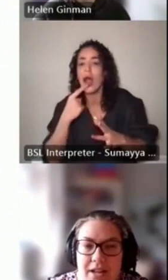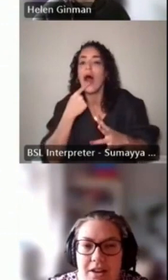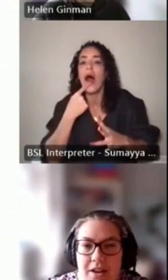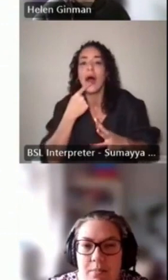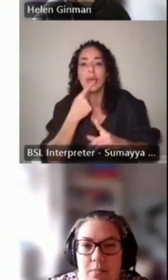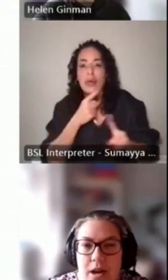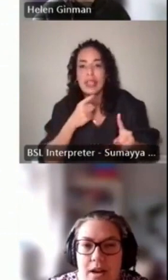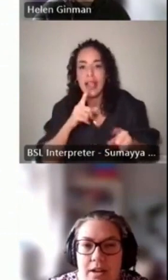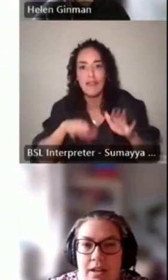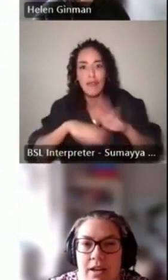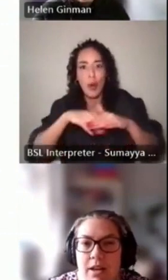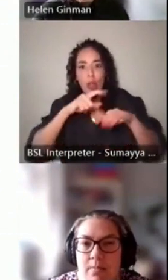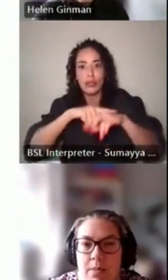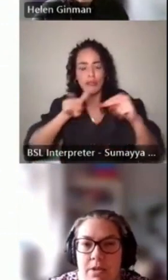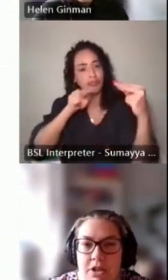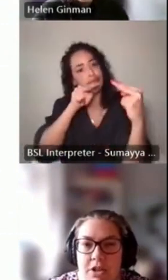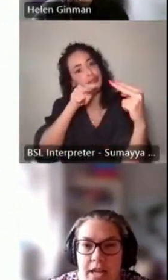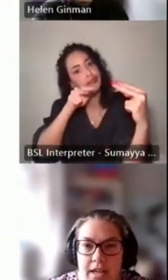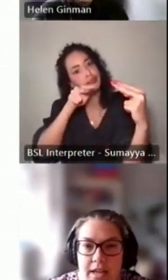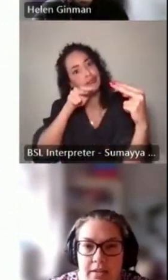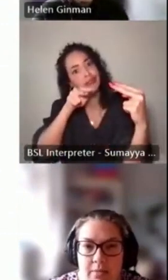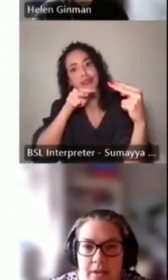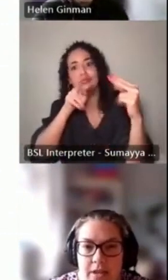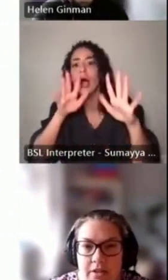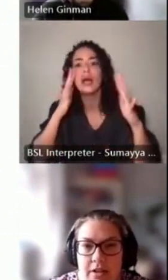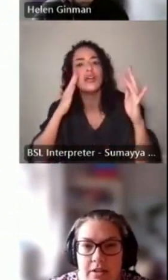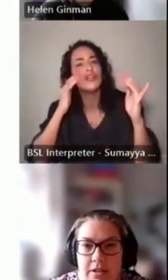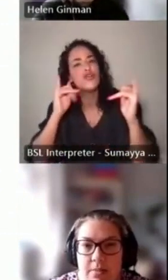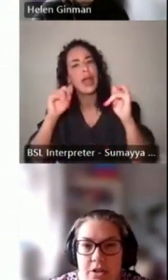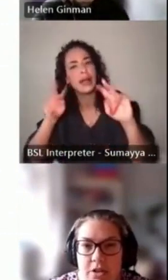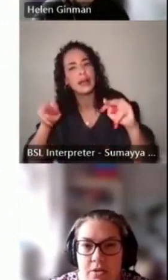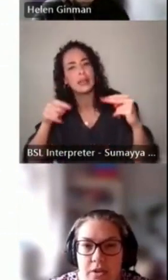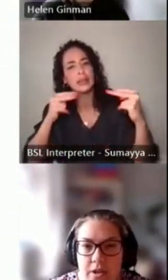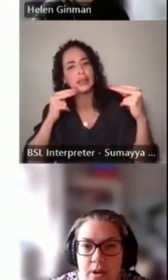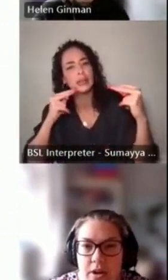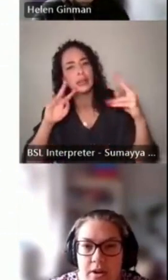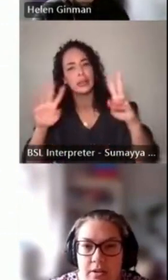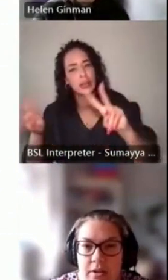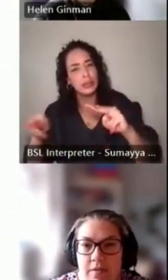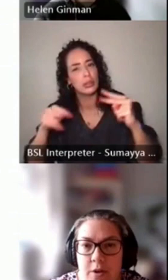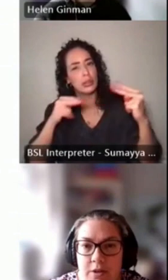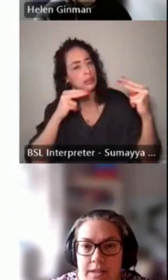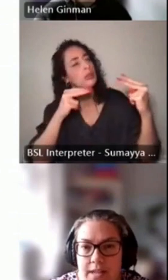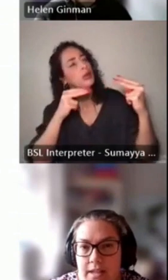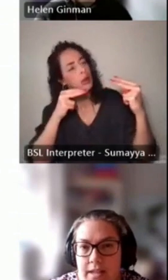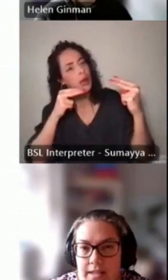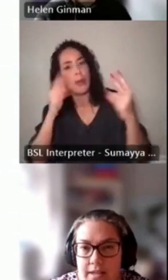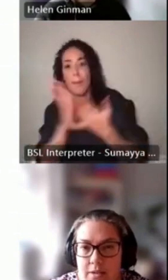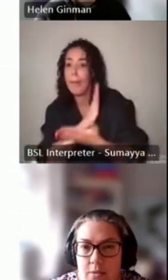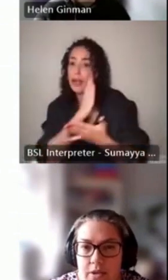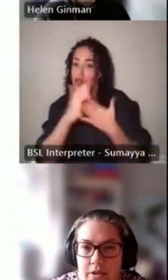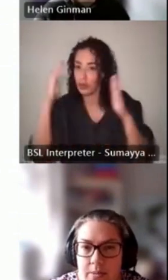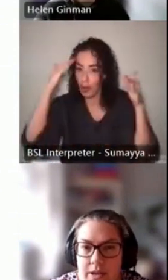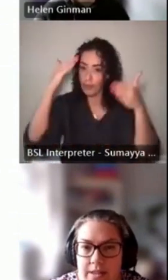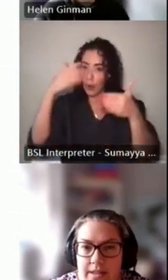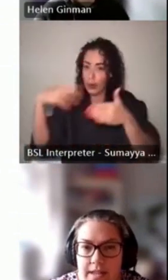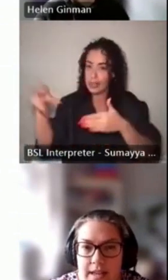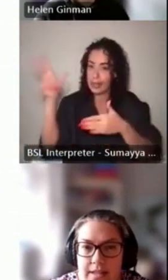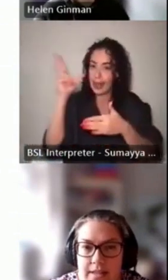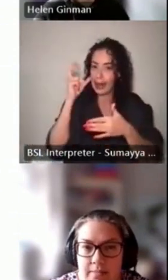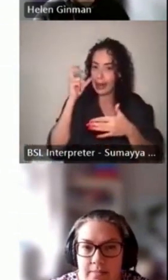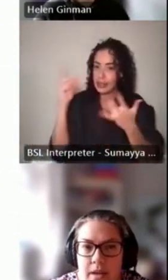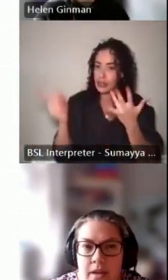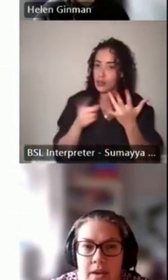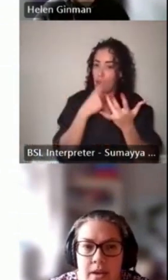contact the entire time, but maybe just checking in with each other to make sure that you are focusing and listening to what the other